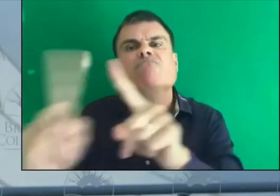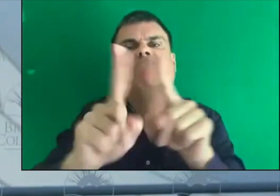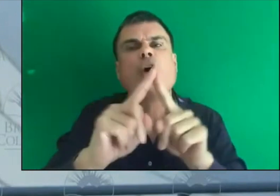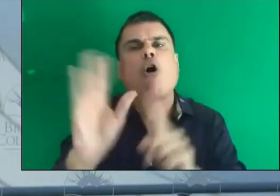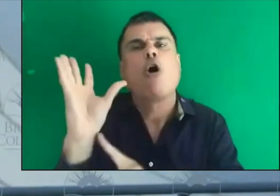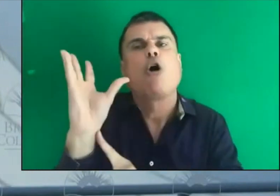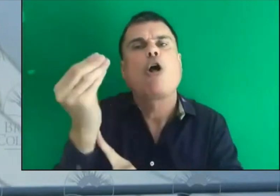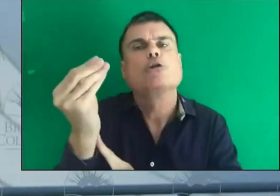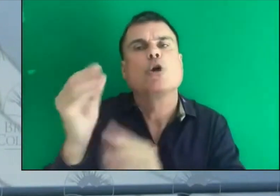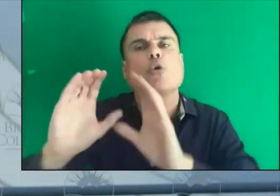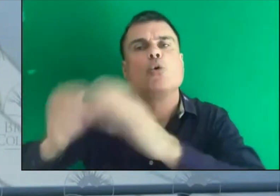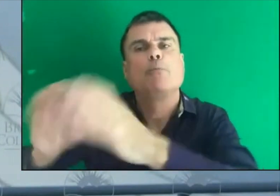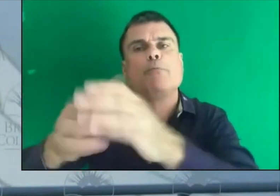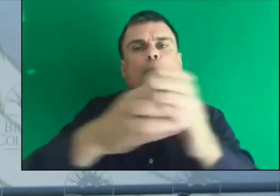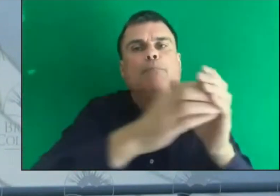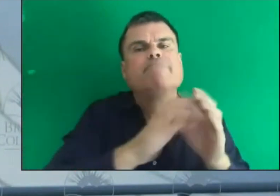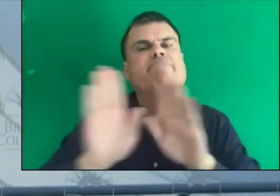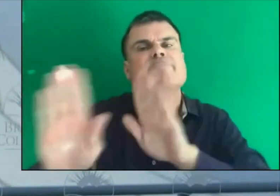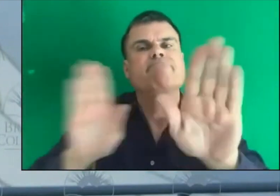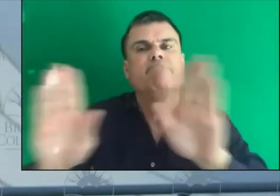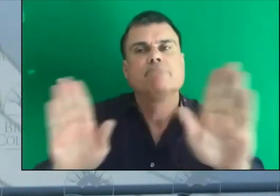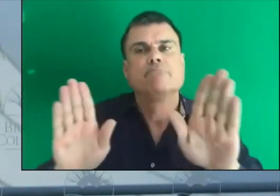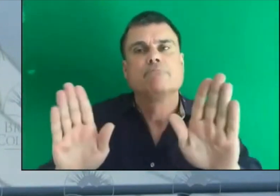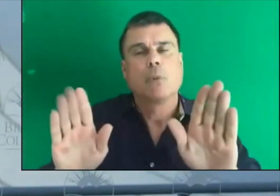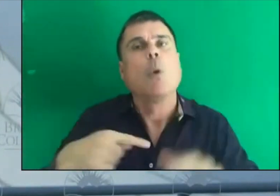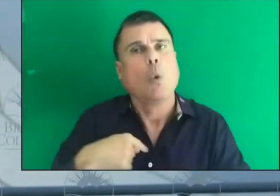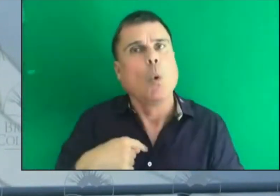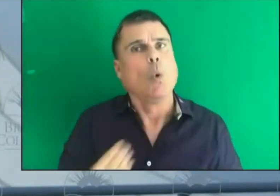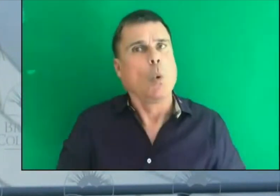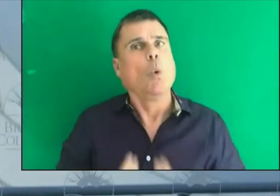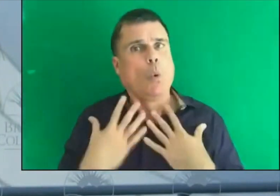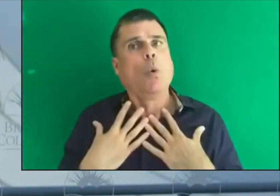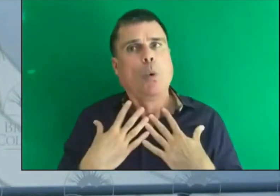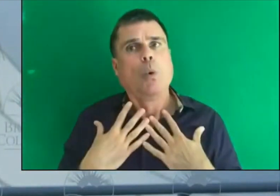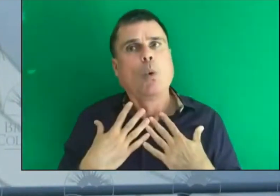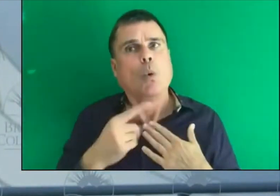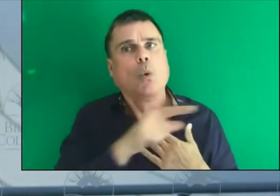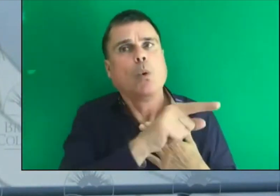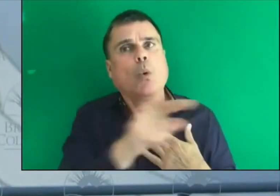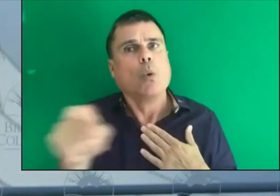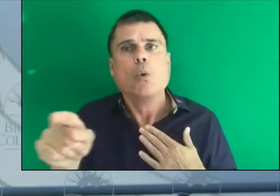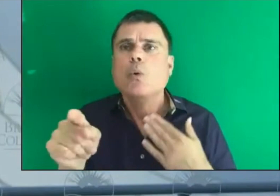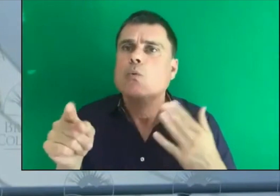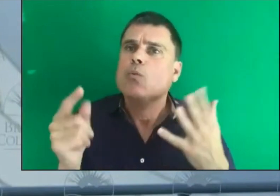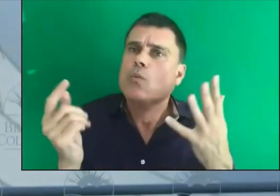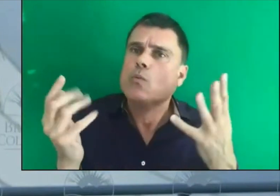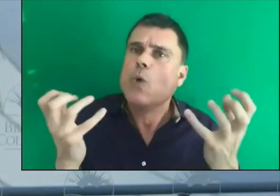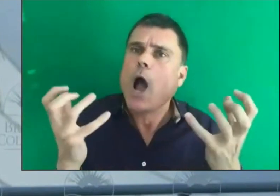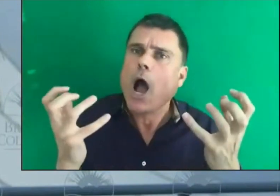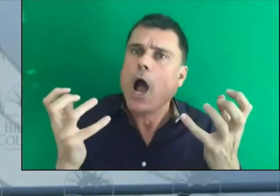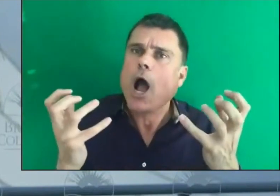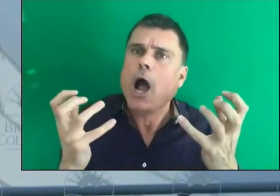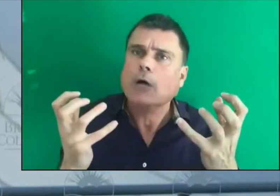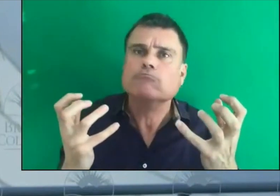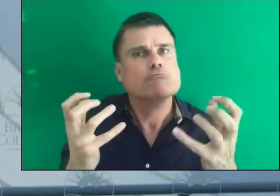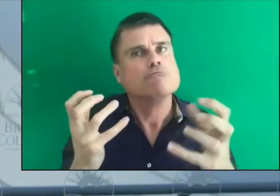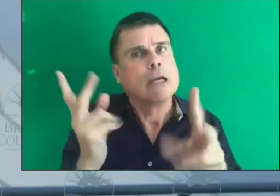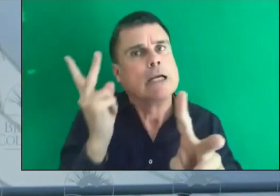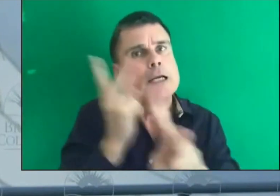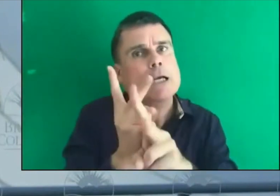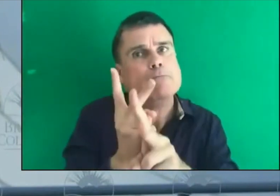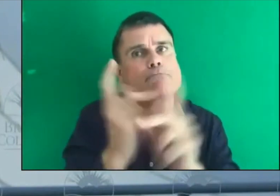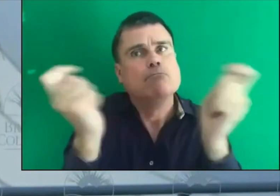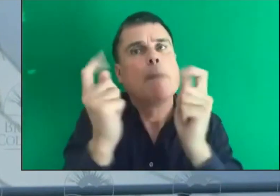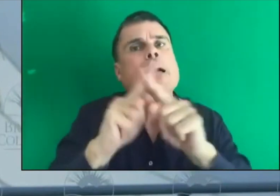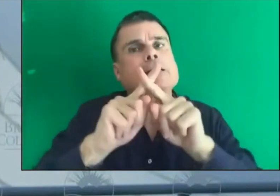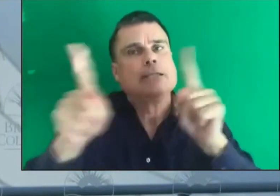elders are safe in long-term care, that we continue to have classroom education and businesses operating and people working. These are the values and the things